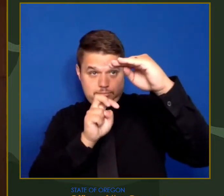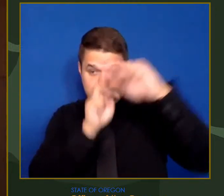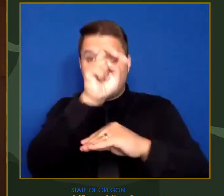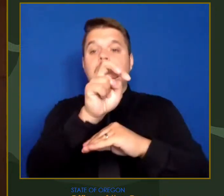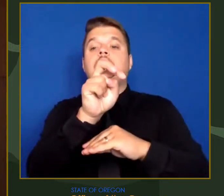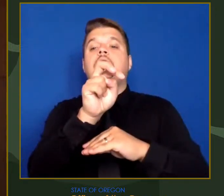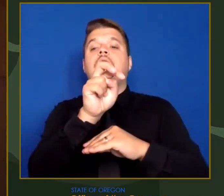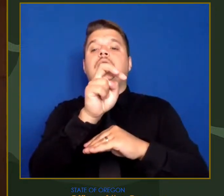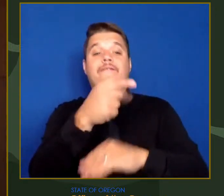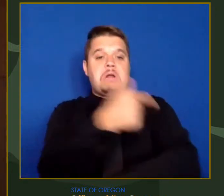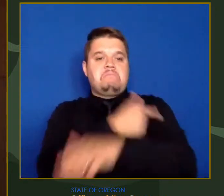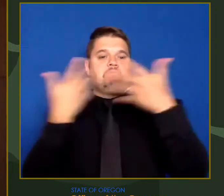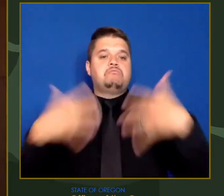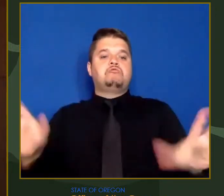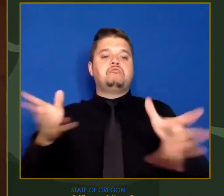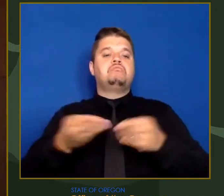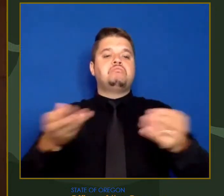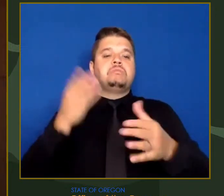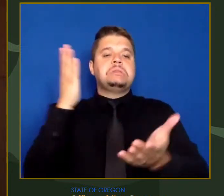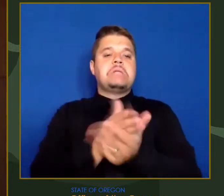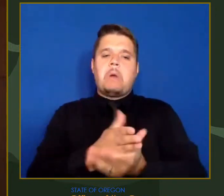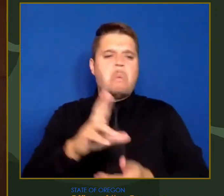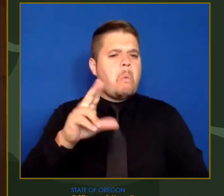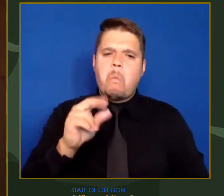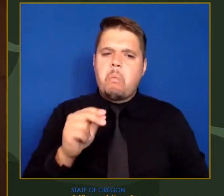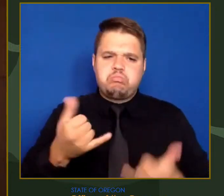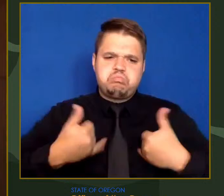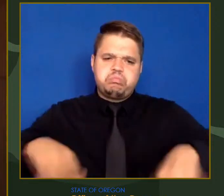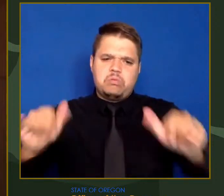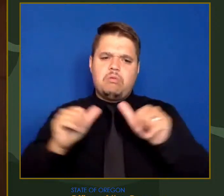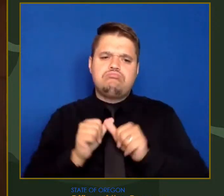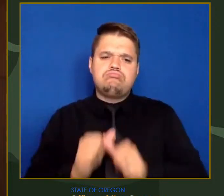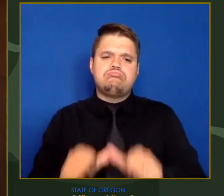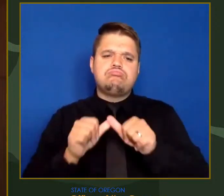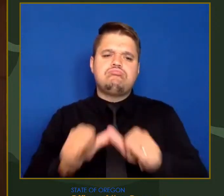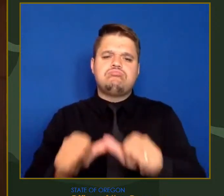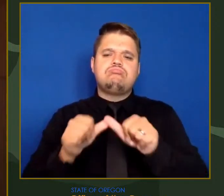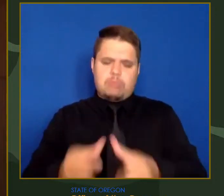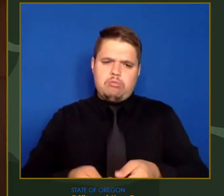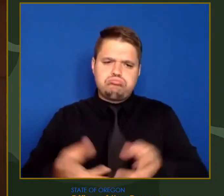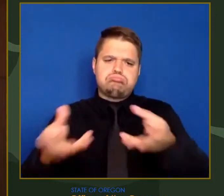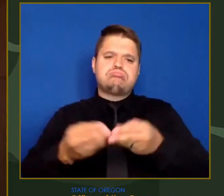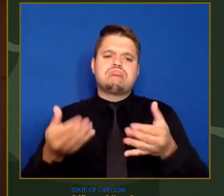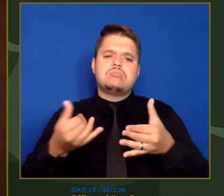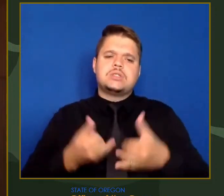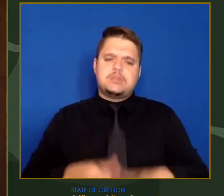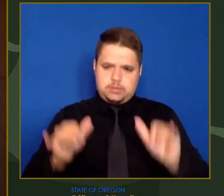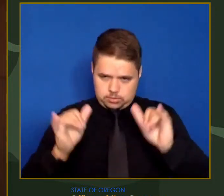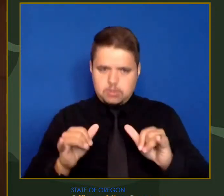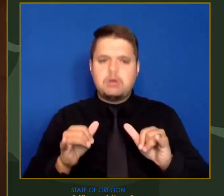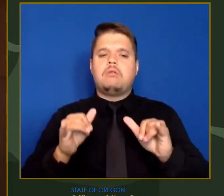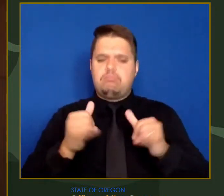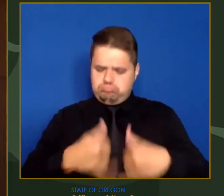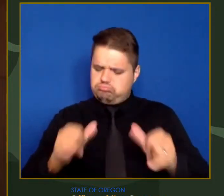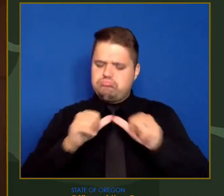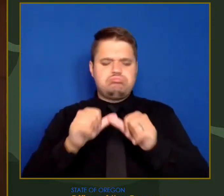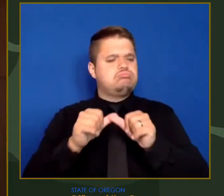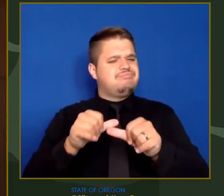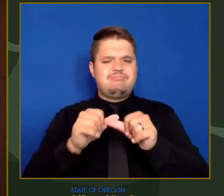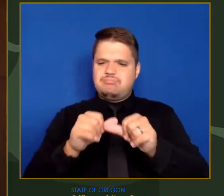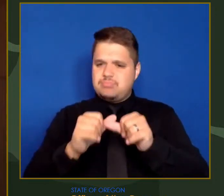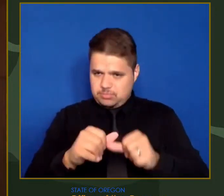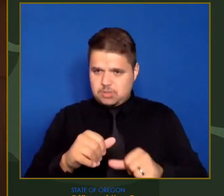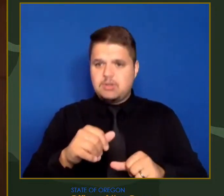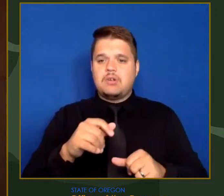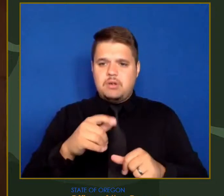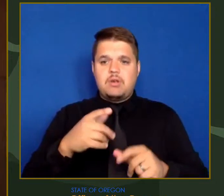contrary. It means we have more hard work in front of us to vaccinate the next 10% and more of